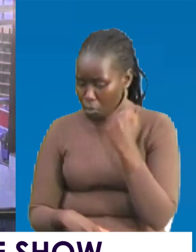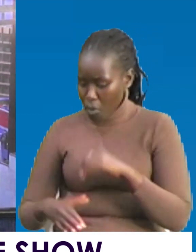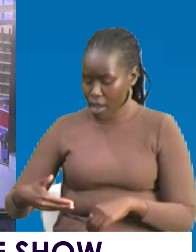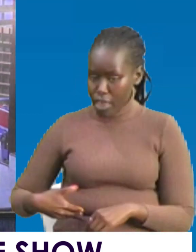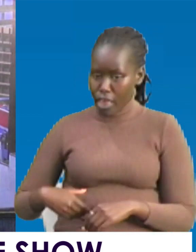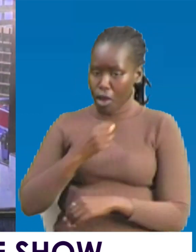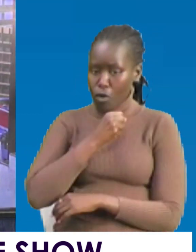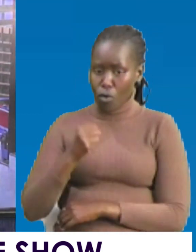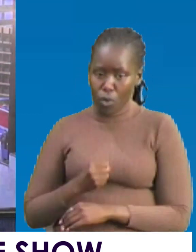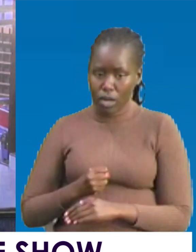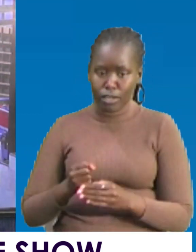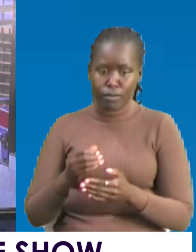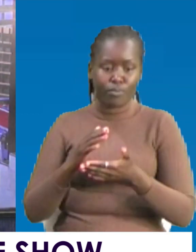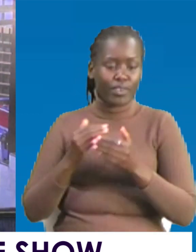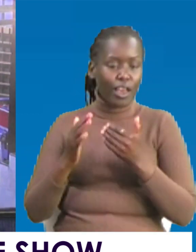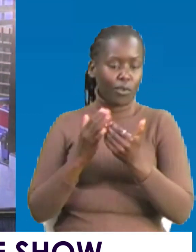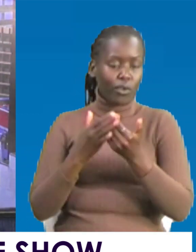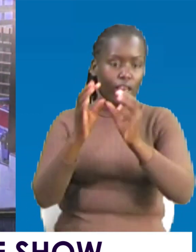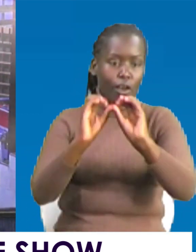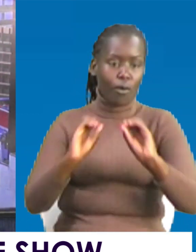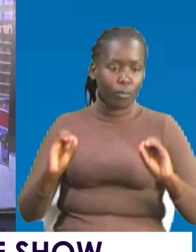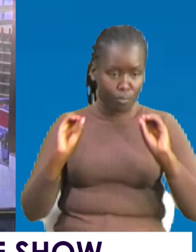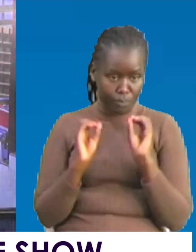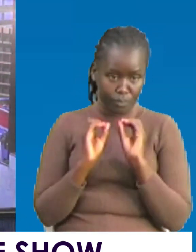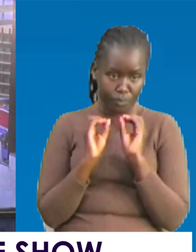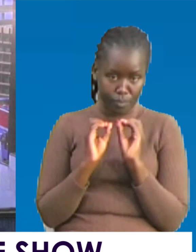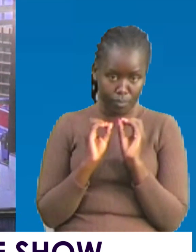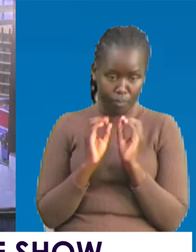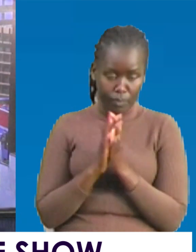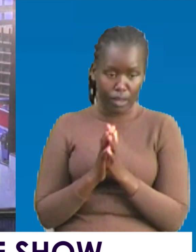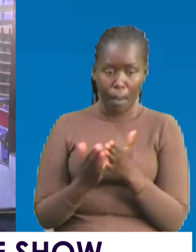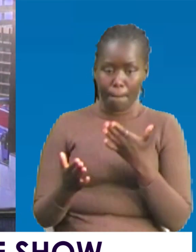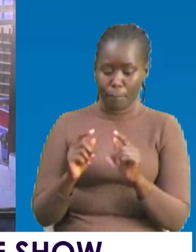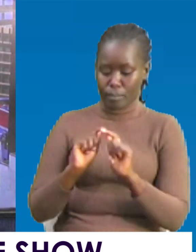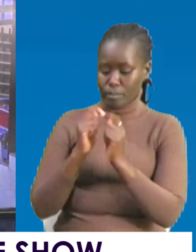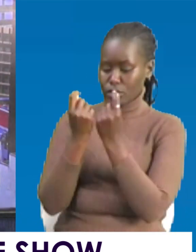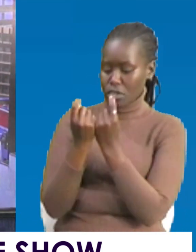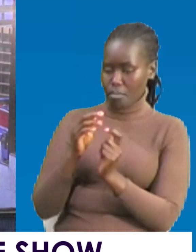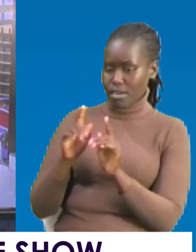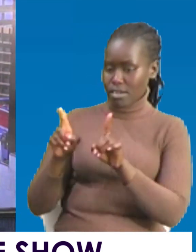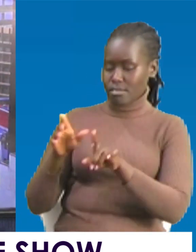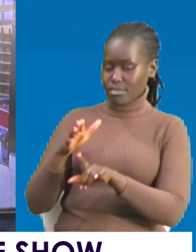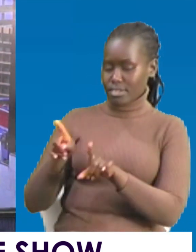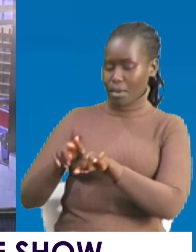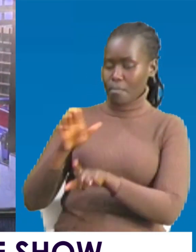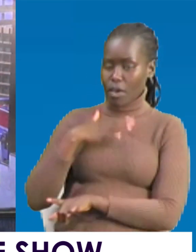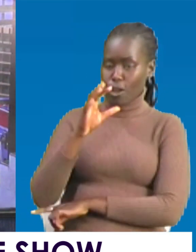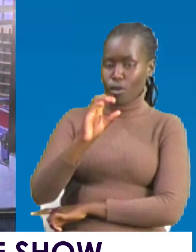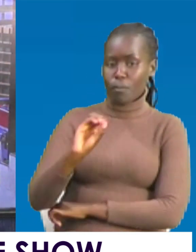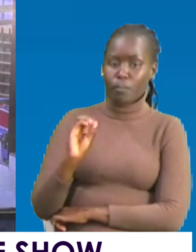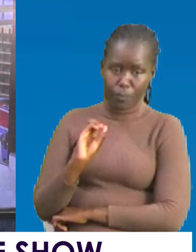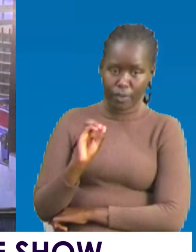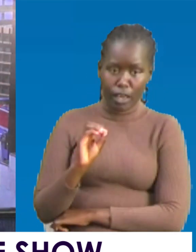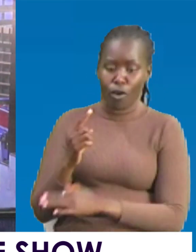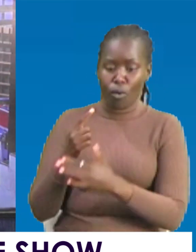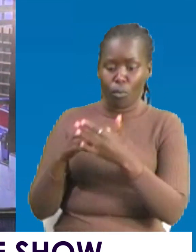young, old. They don't care whether you are white or black, whether you are my tribe or not. One thing I know about this